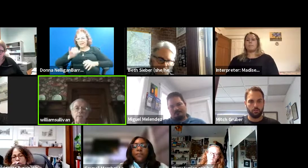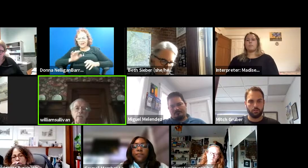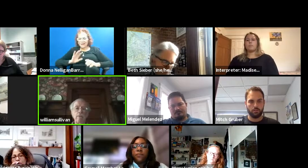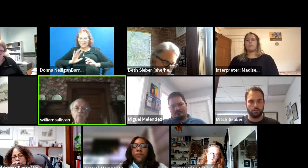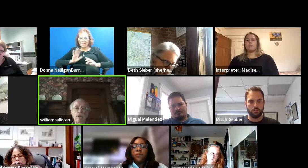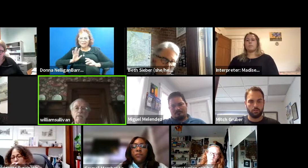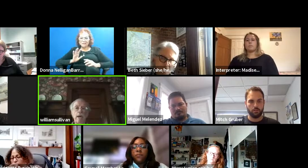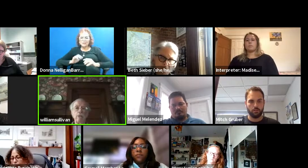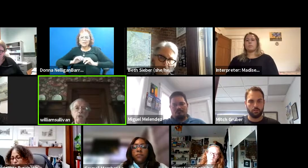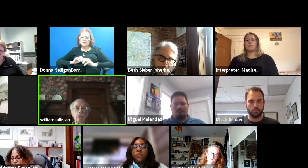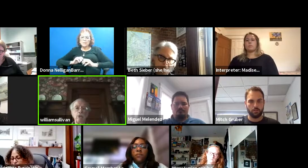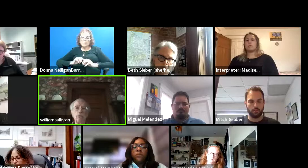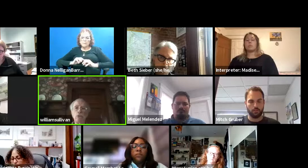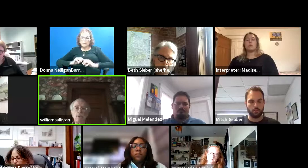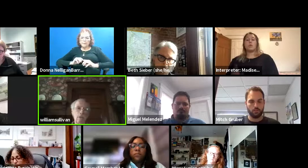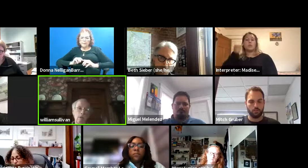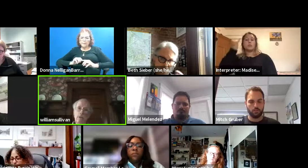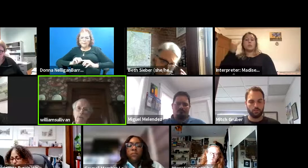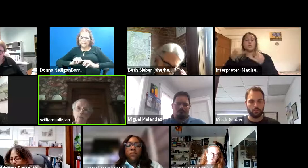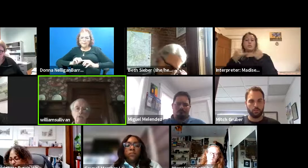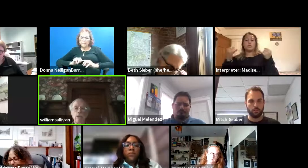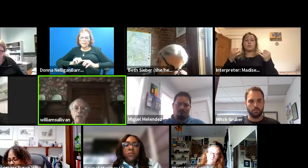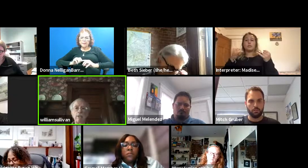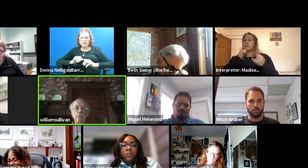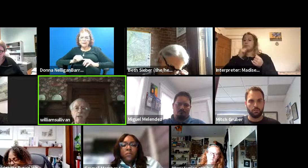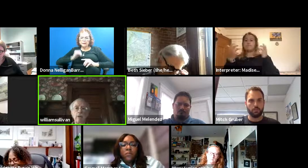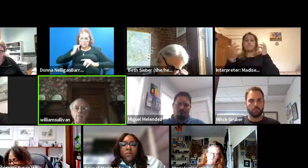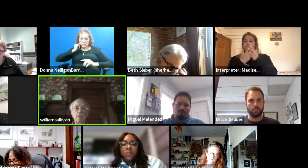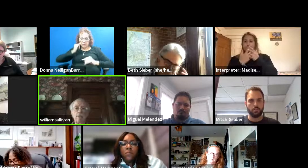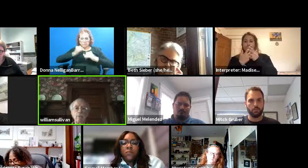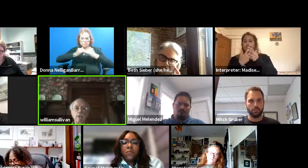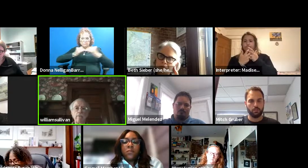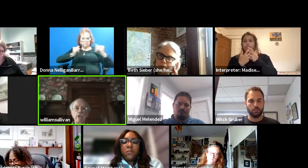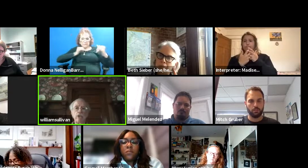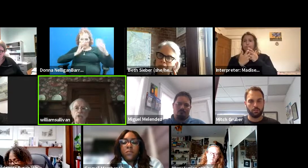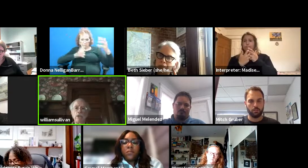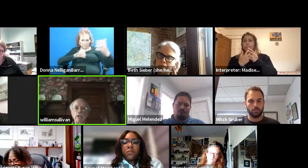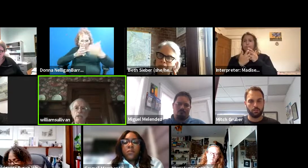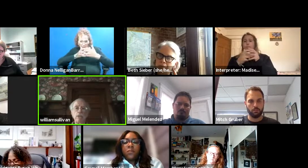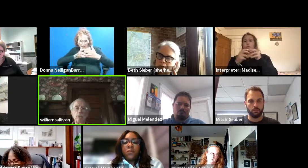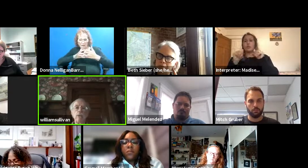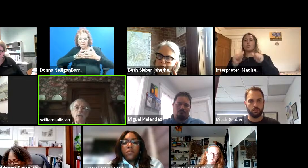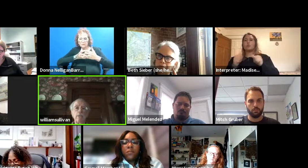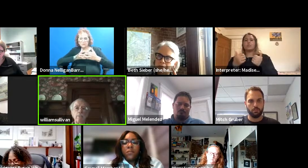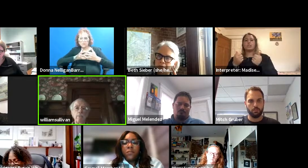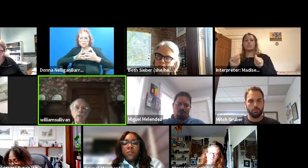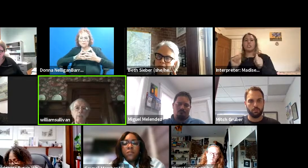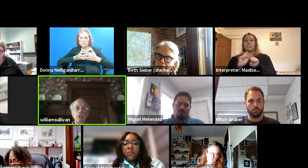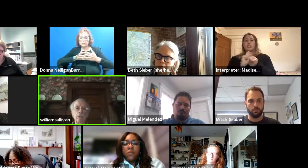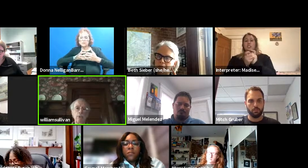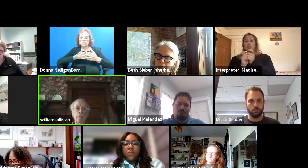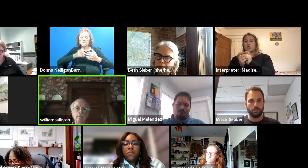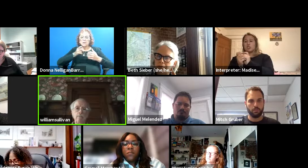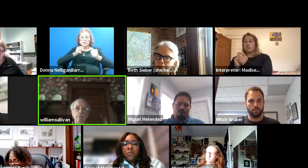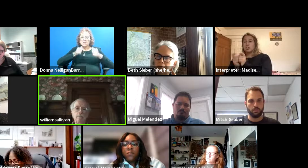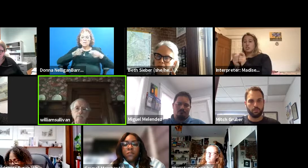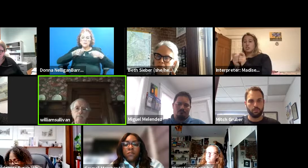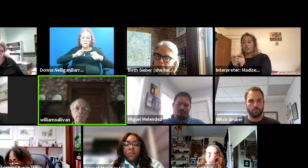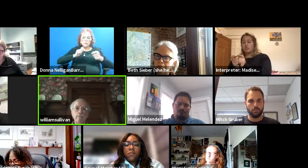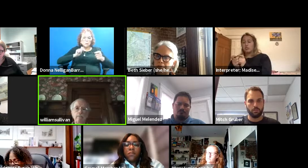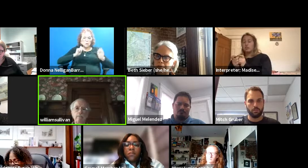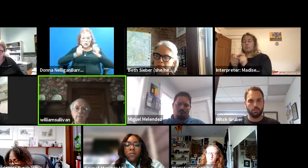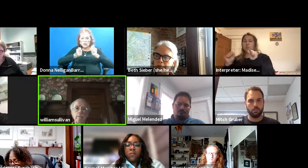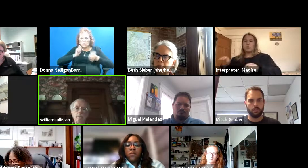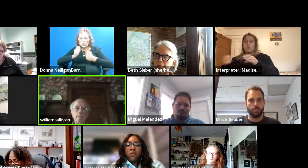find the boundaries unsuitable, we'll try to make whatever changes we need to make them suitable.